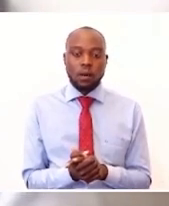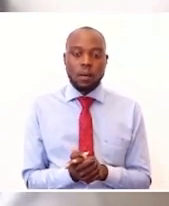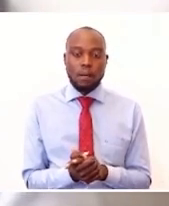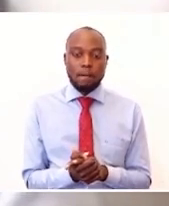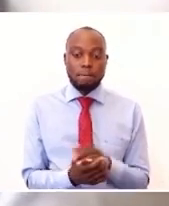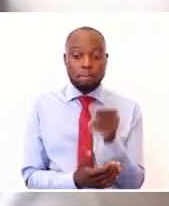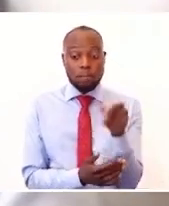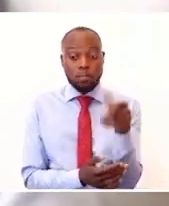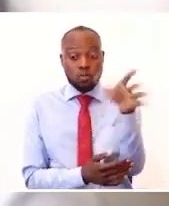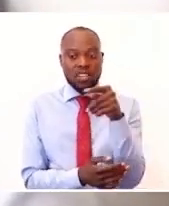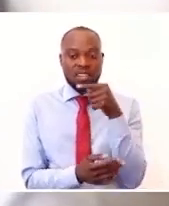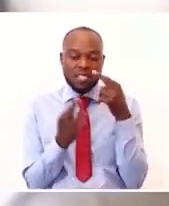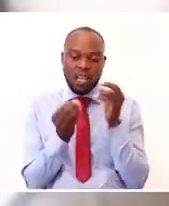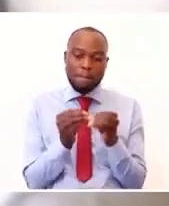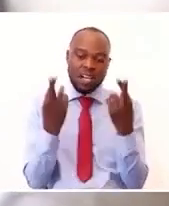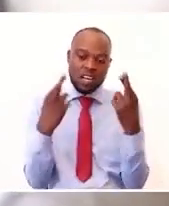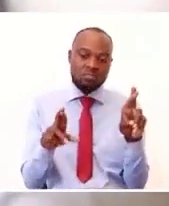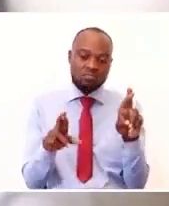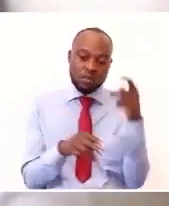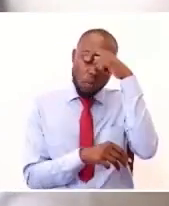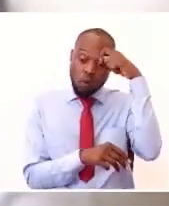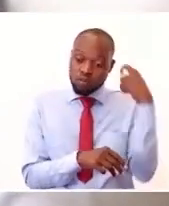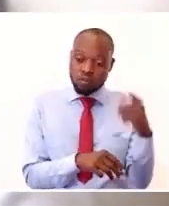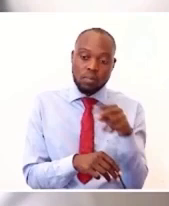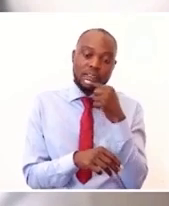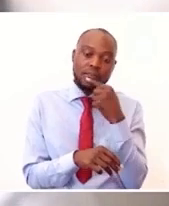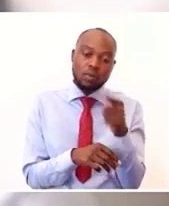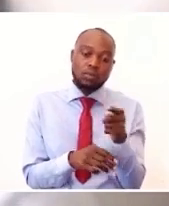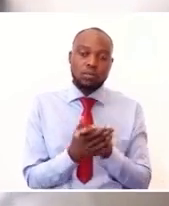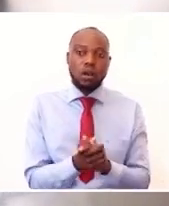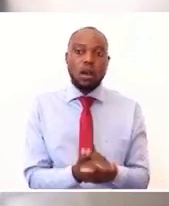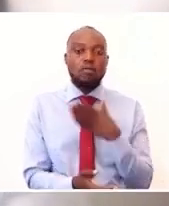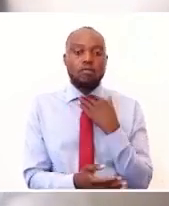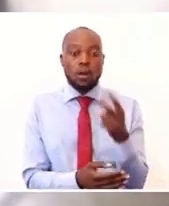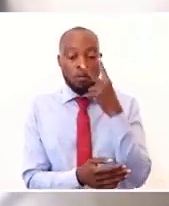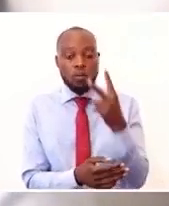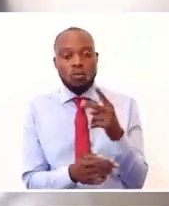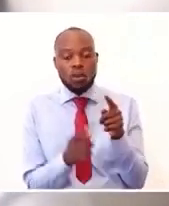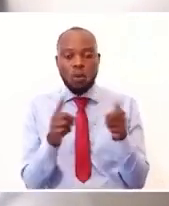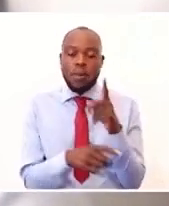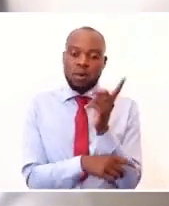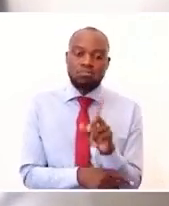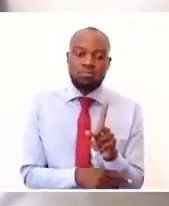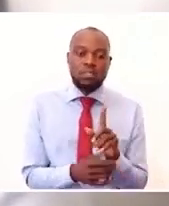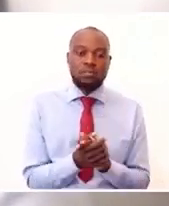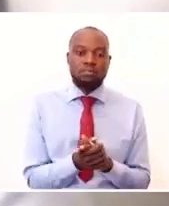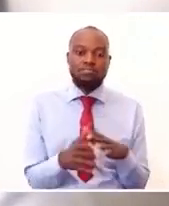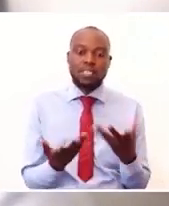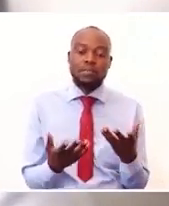year in October is actually going to talk about the need to look at not only